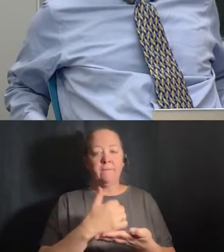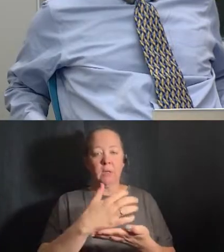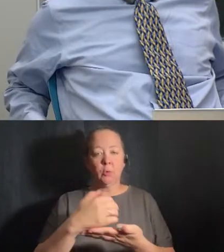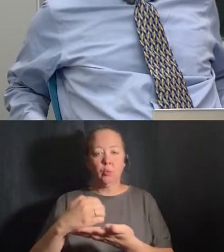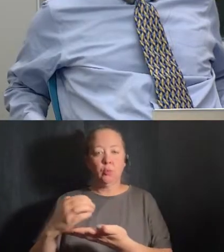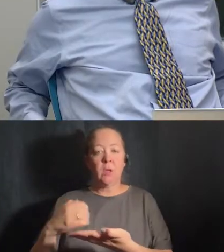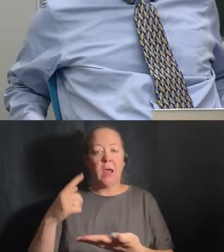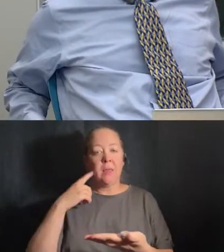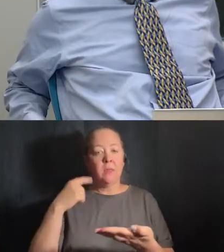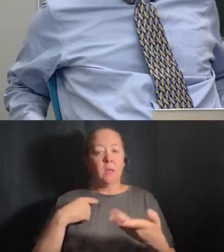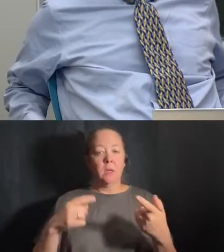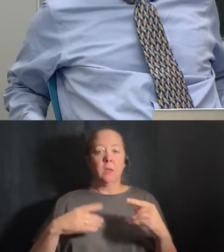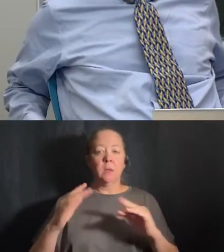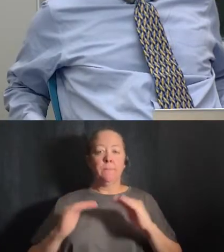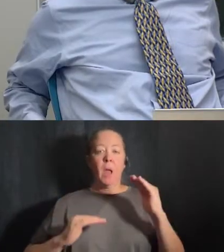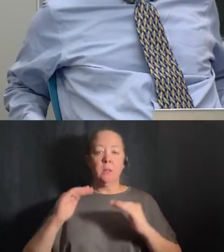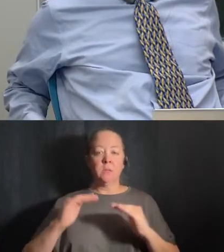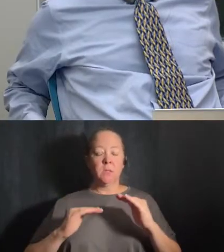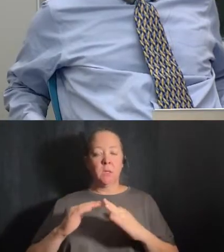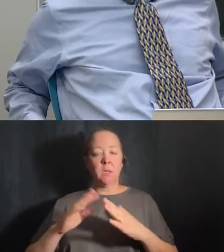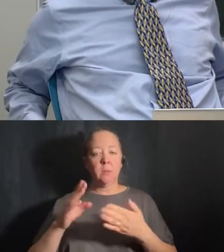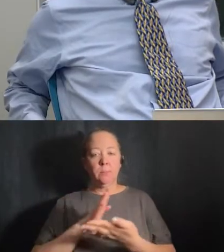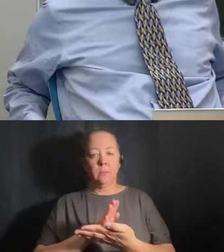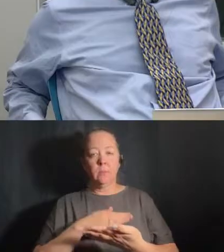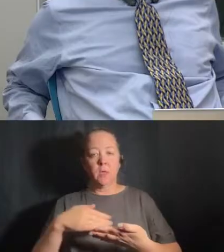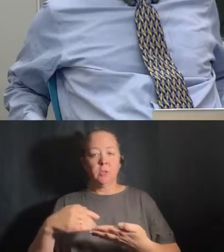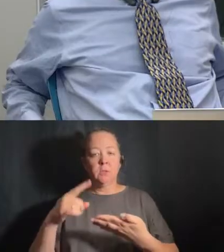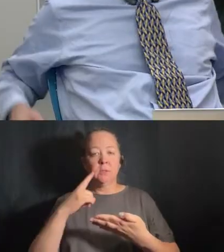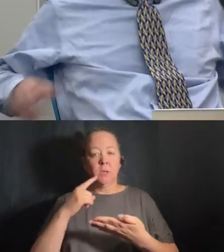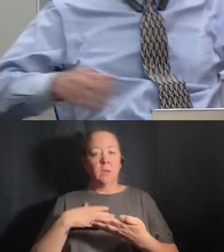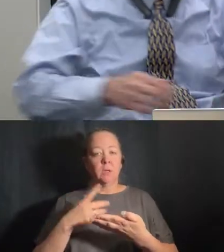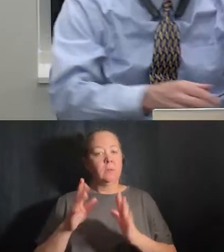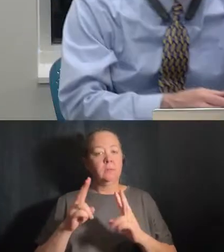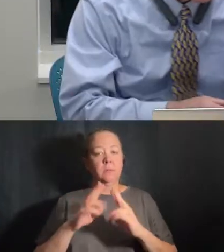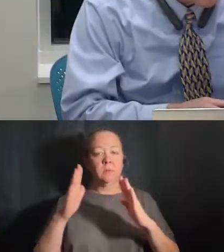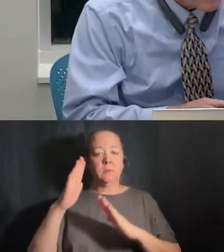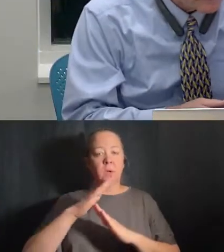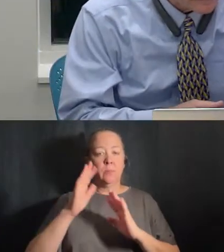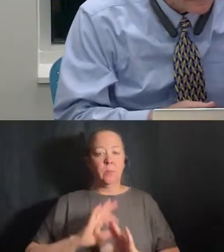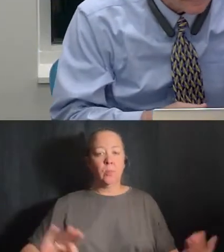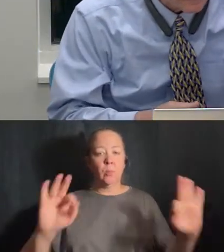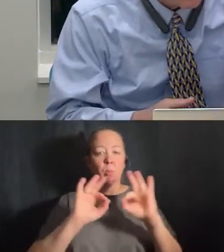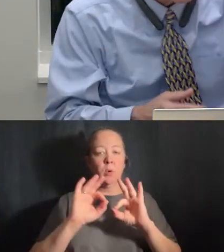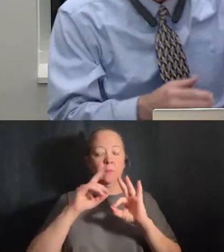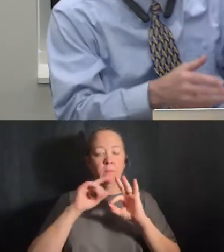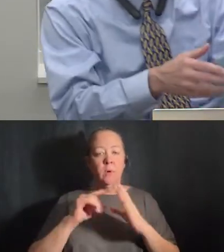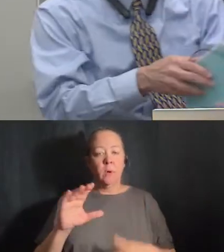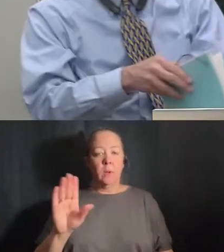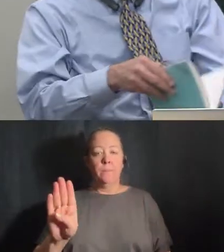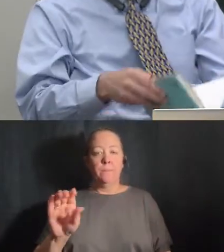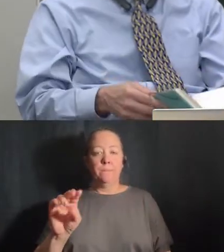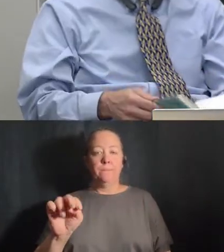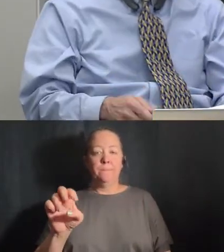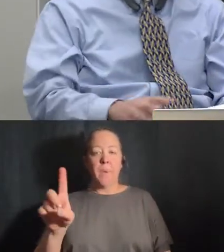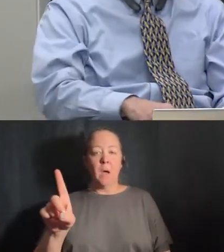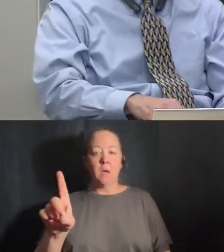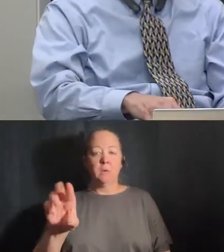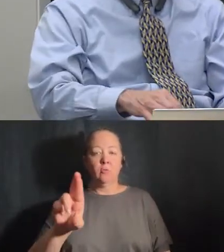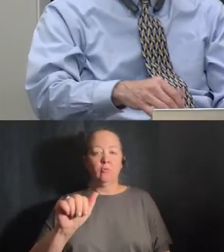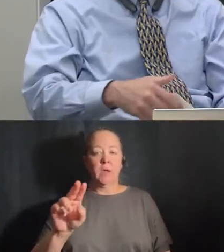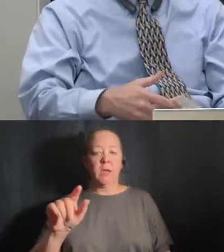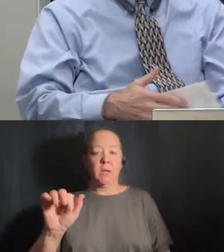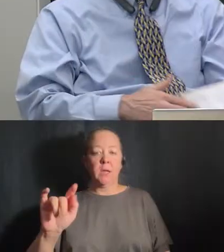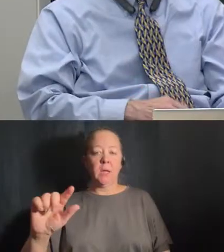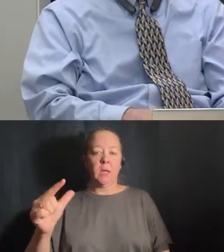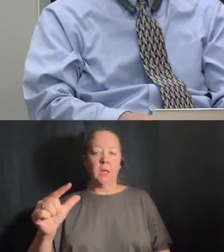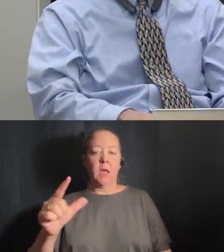crucial to bond rating and the success of the future of the financial stability. Were